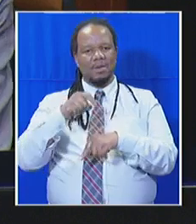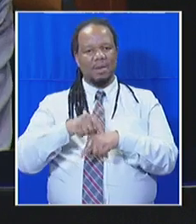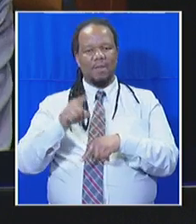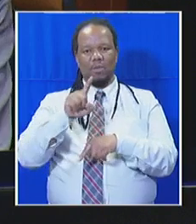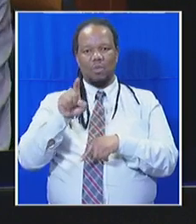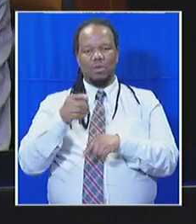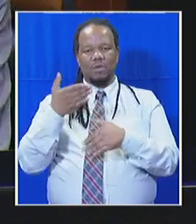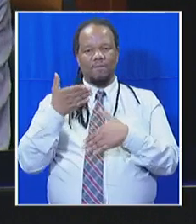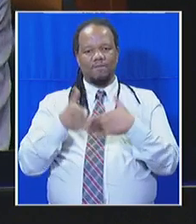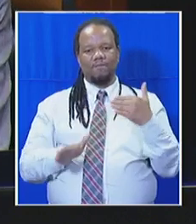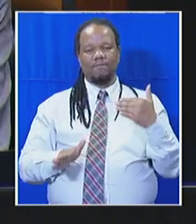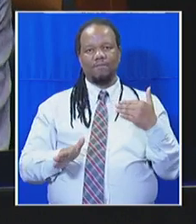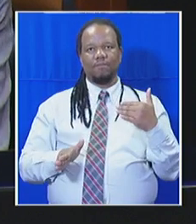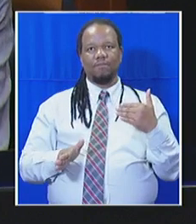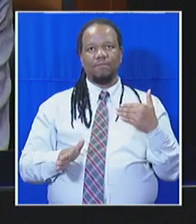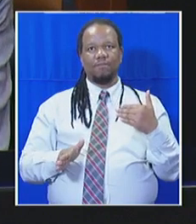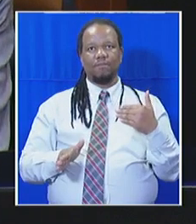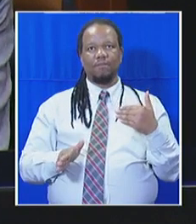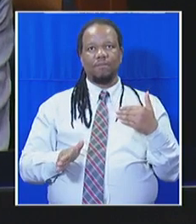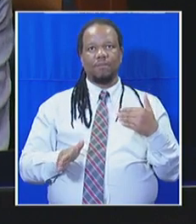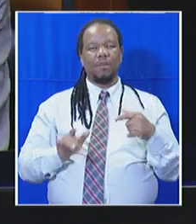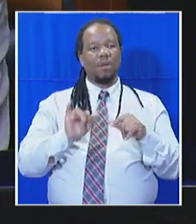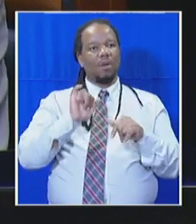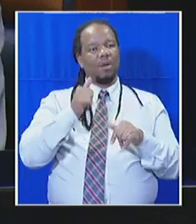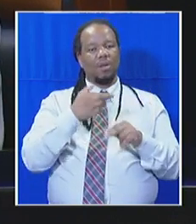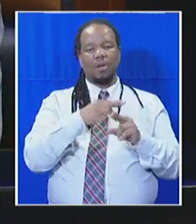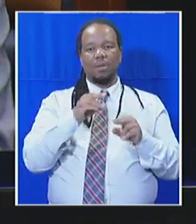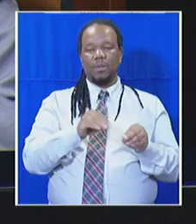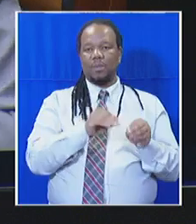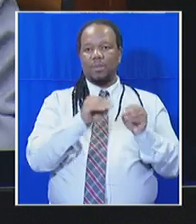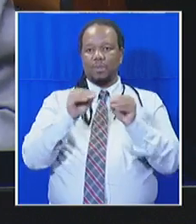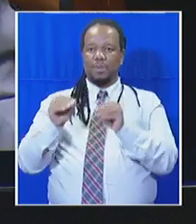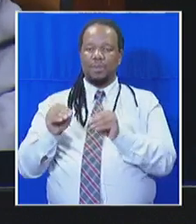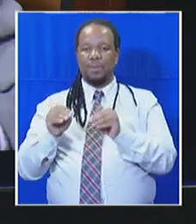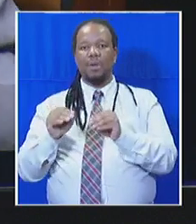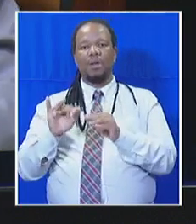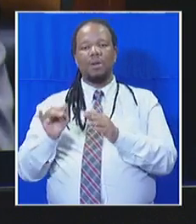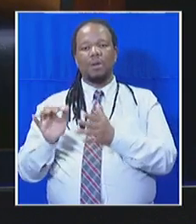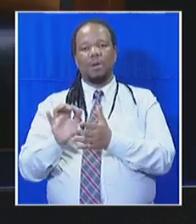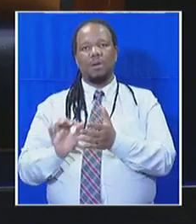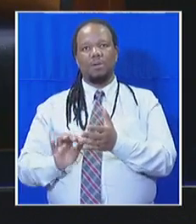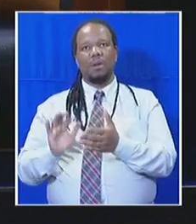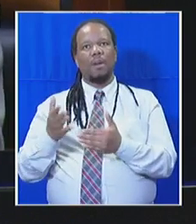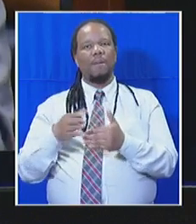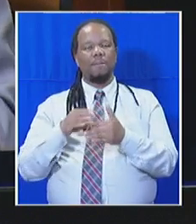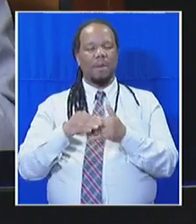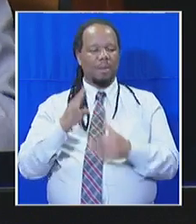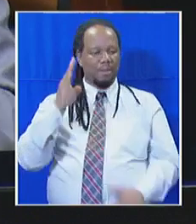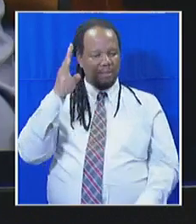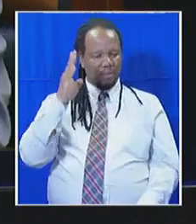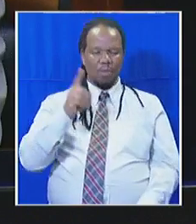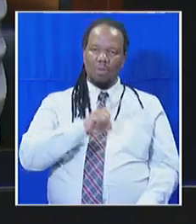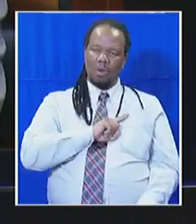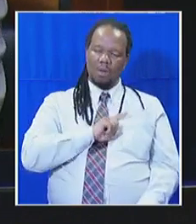questions has expired. Outstanding replies received will be printed in Hansard. Yes, Honourable Member, why are you rising?